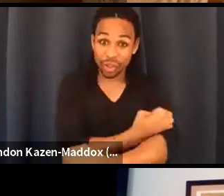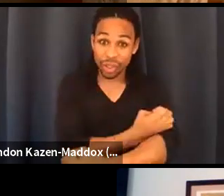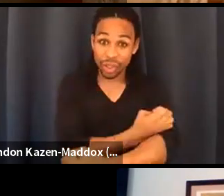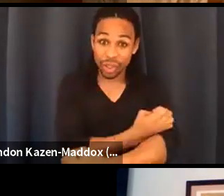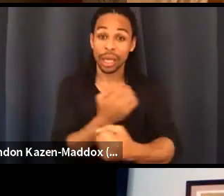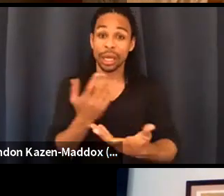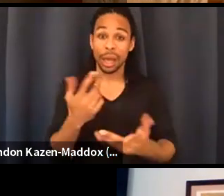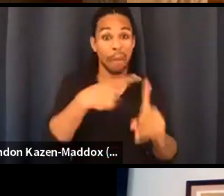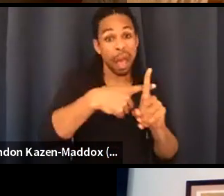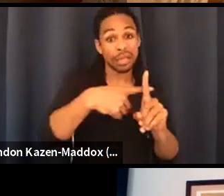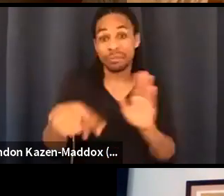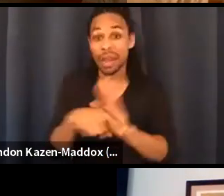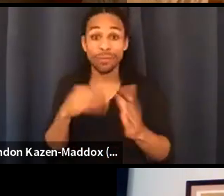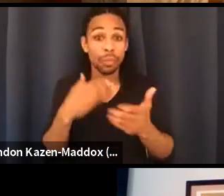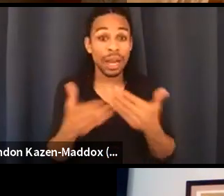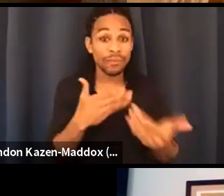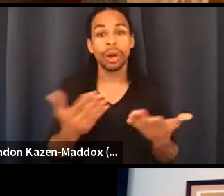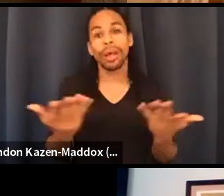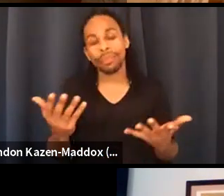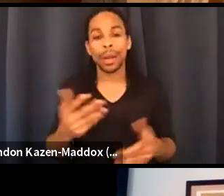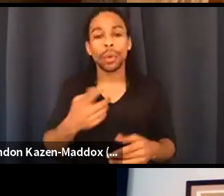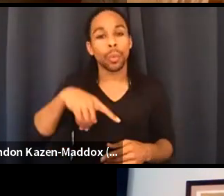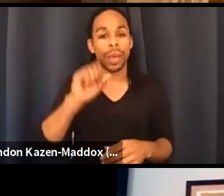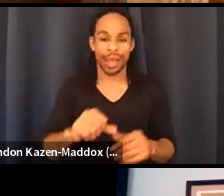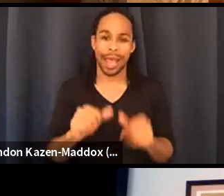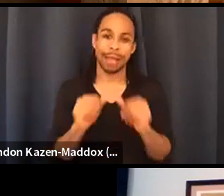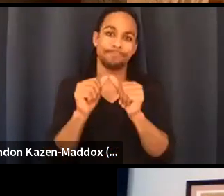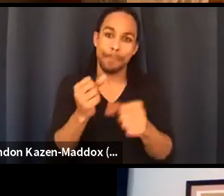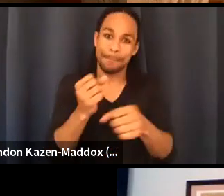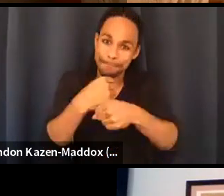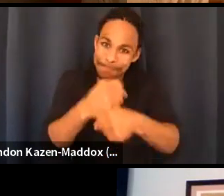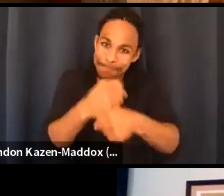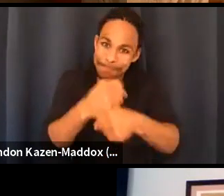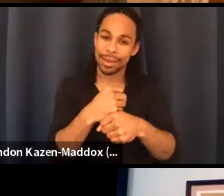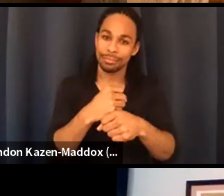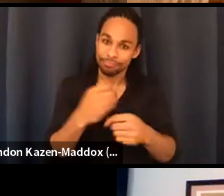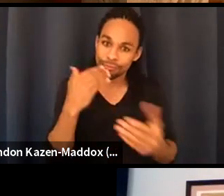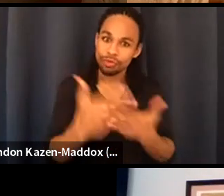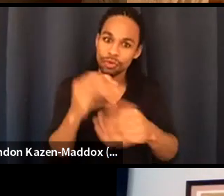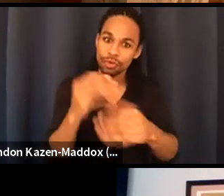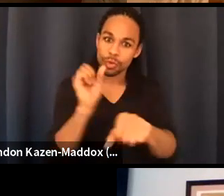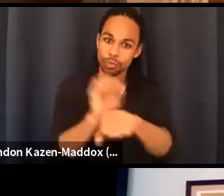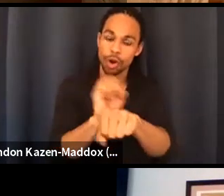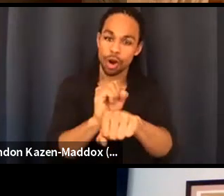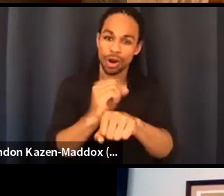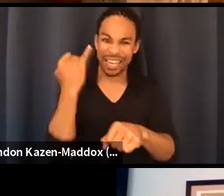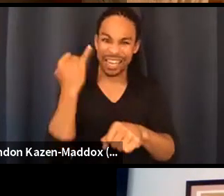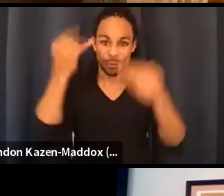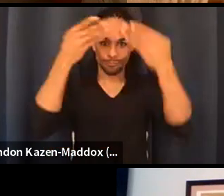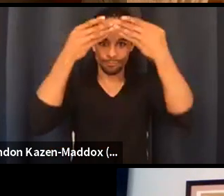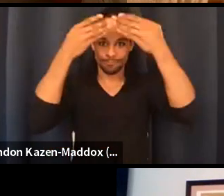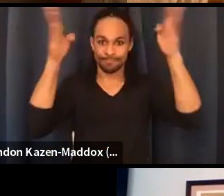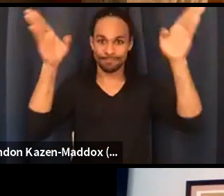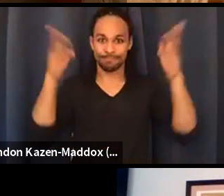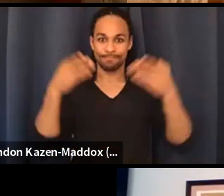think oftentimes, similar to what Karen offered, you know, there is this state of fear,